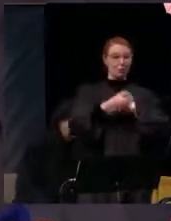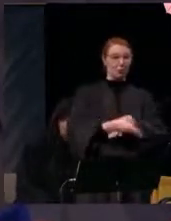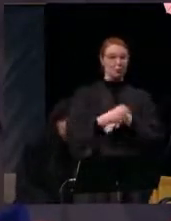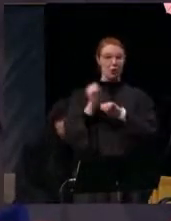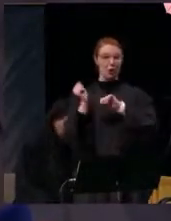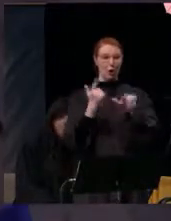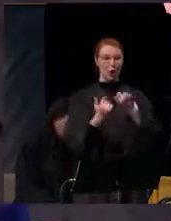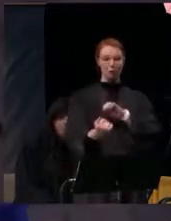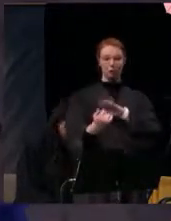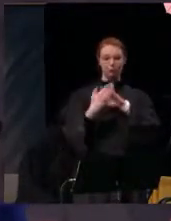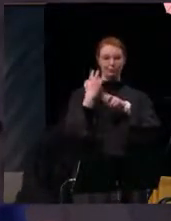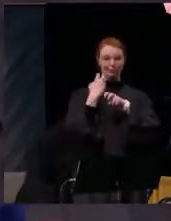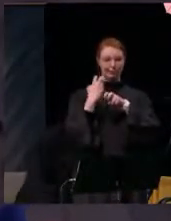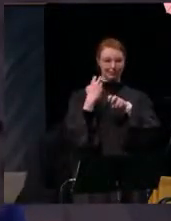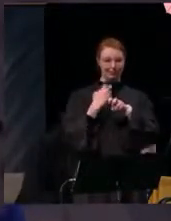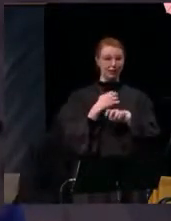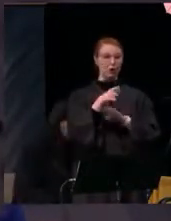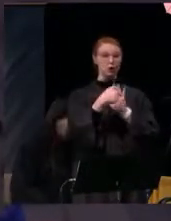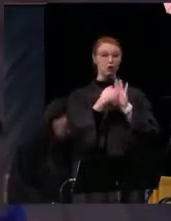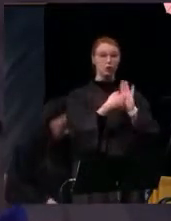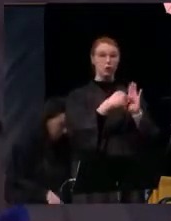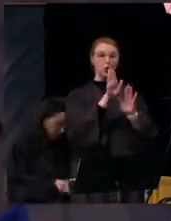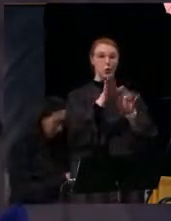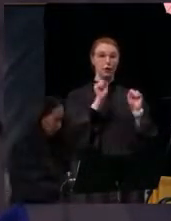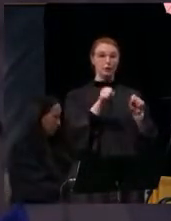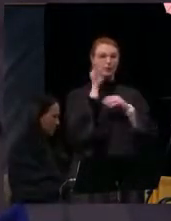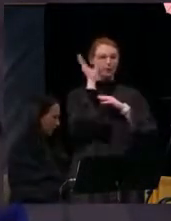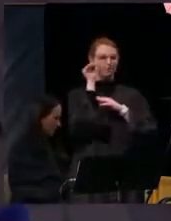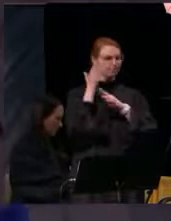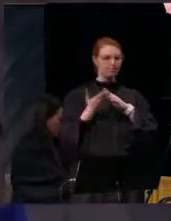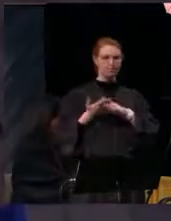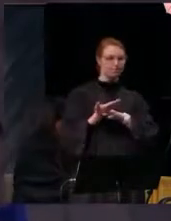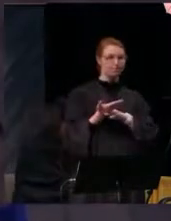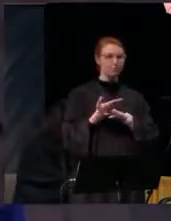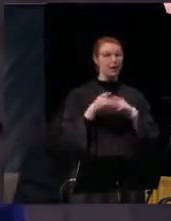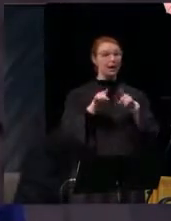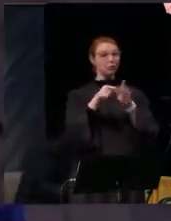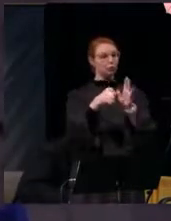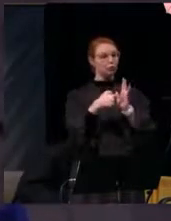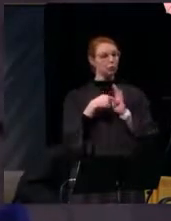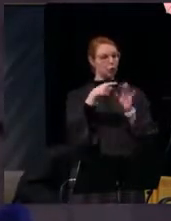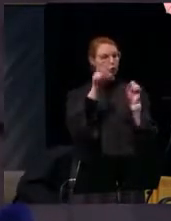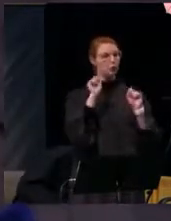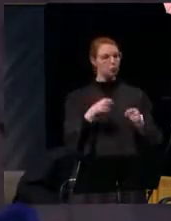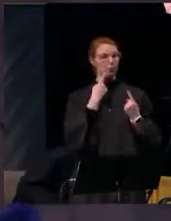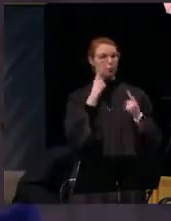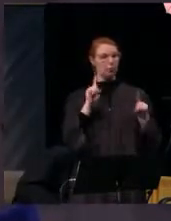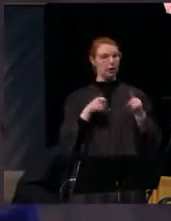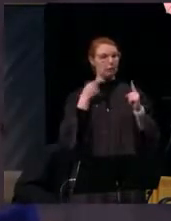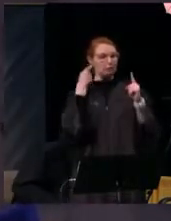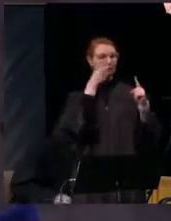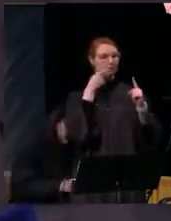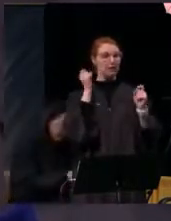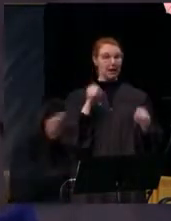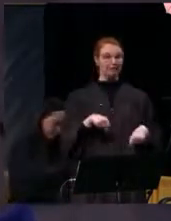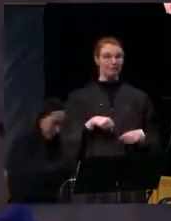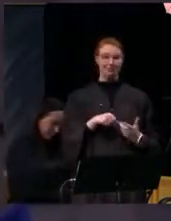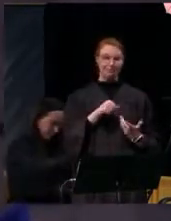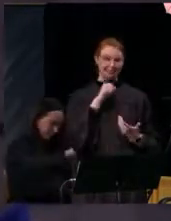obstacles, demonstrated resiliency, and developed a will to meet all of your goals. That is no easy